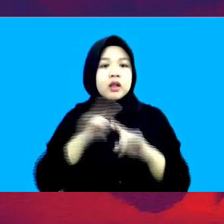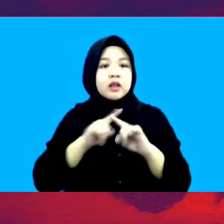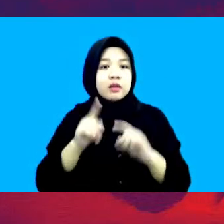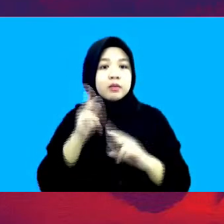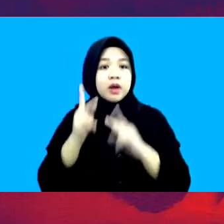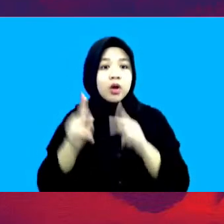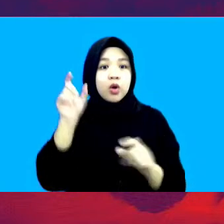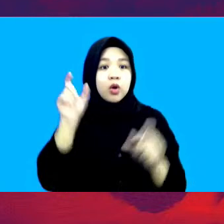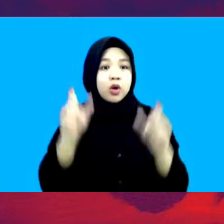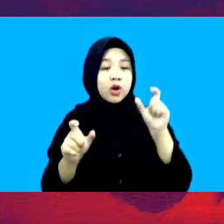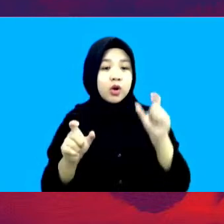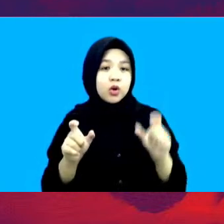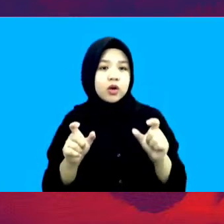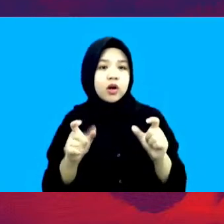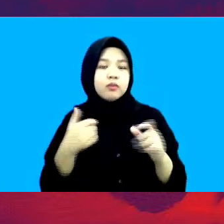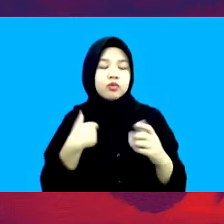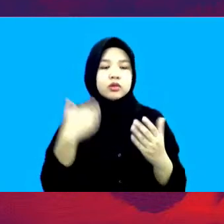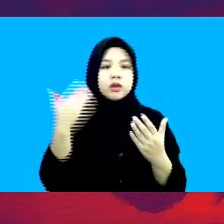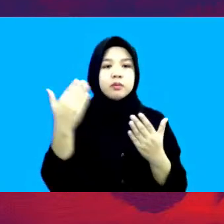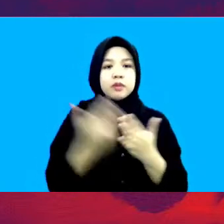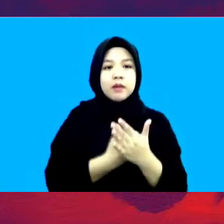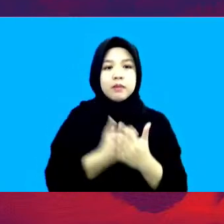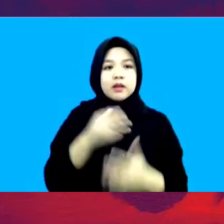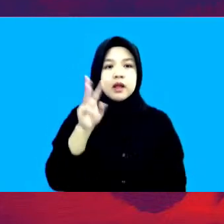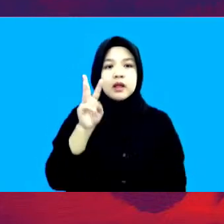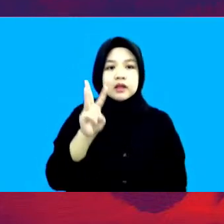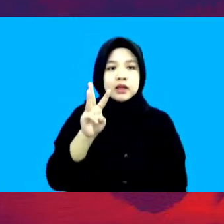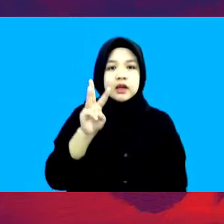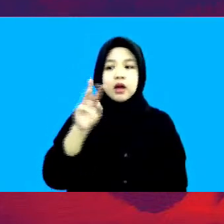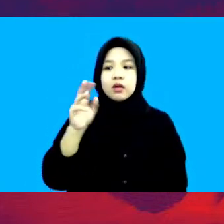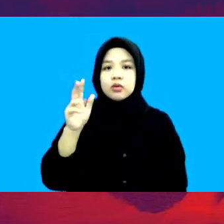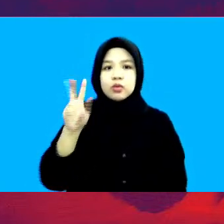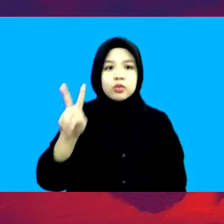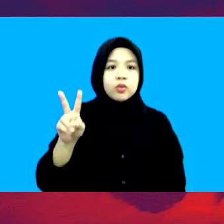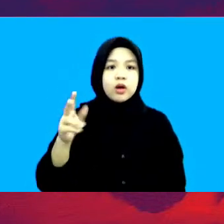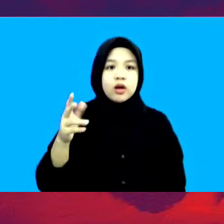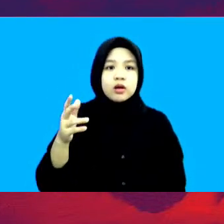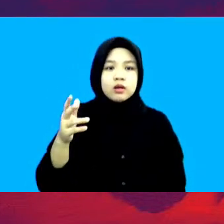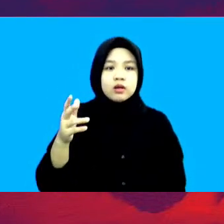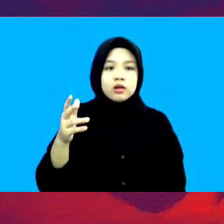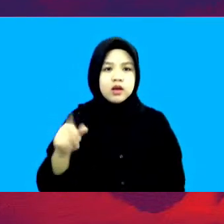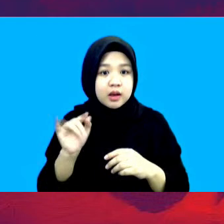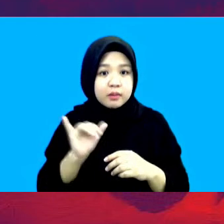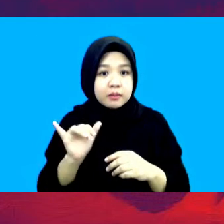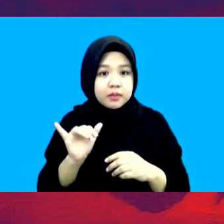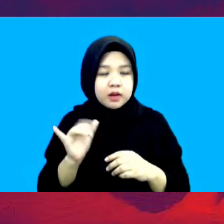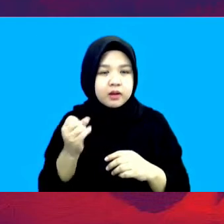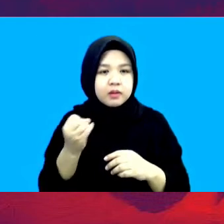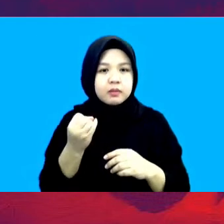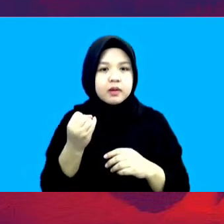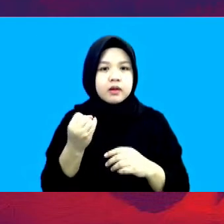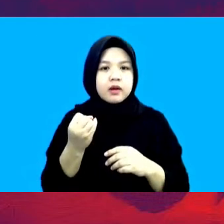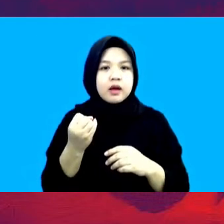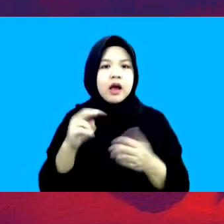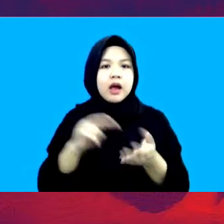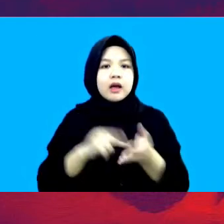section. The bottom line here that you're going to get out of the whole thing is that The MPI is as